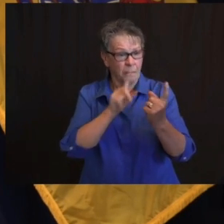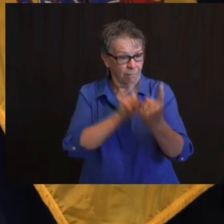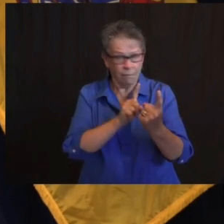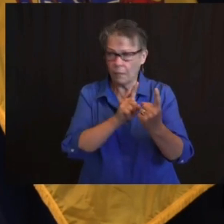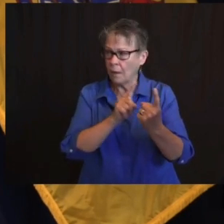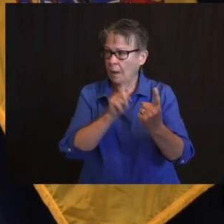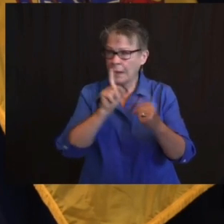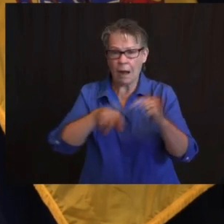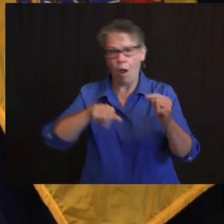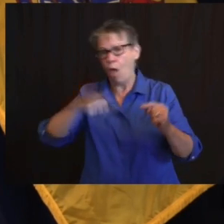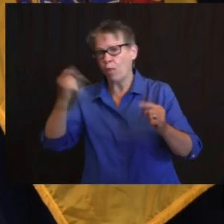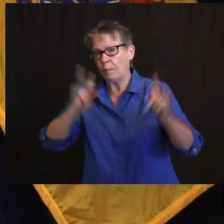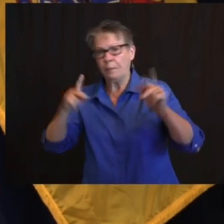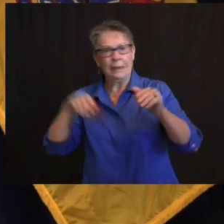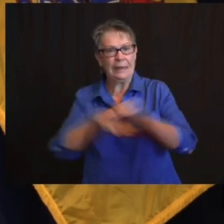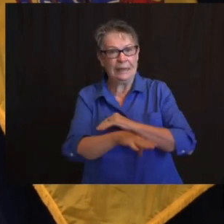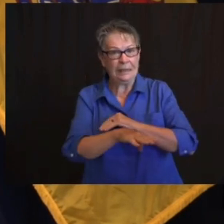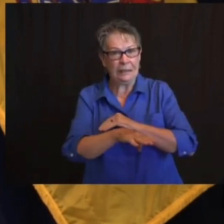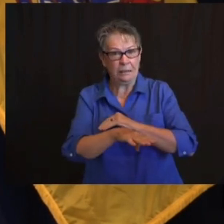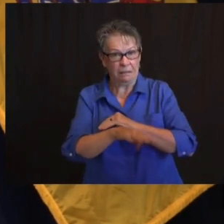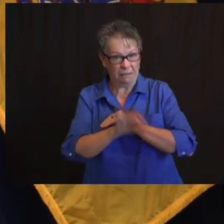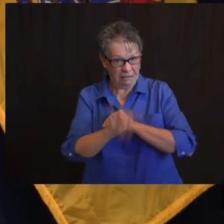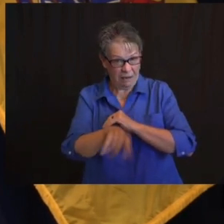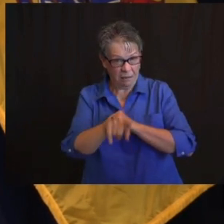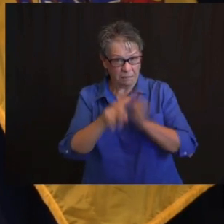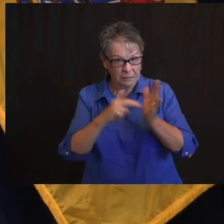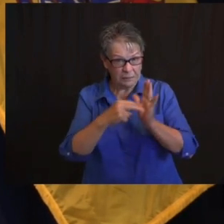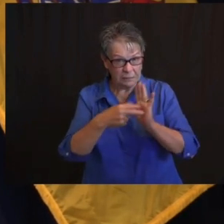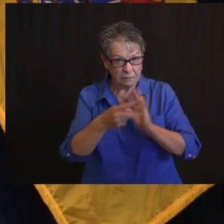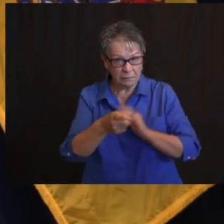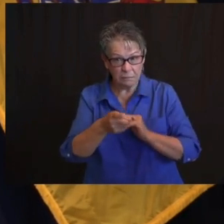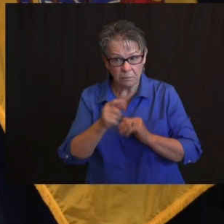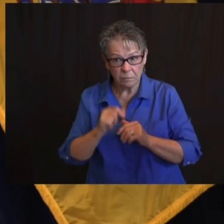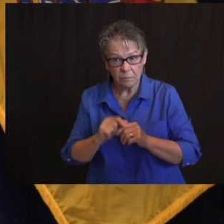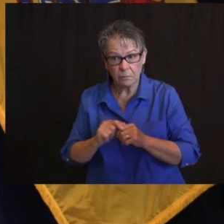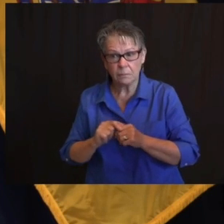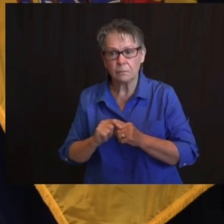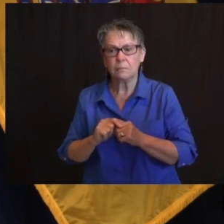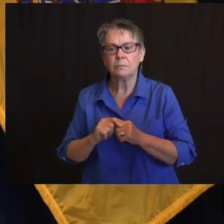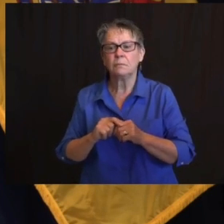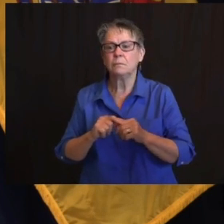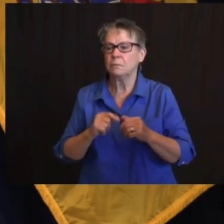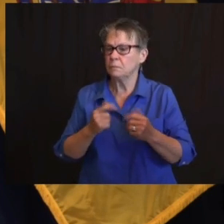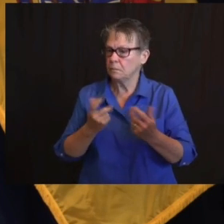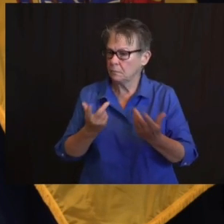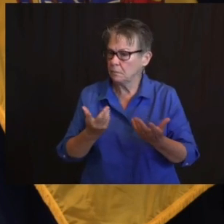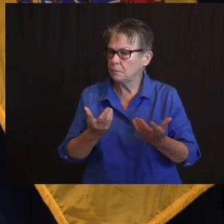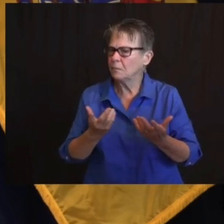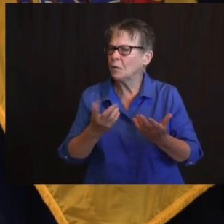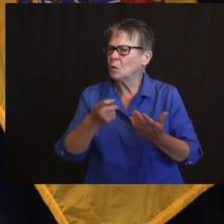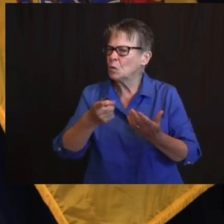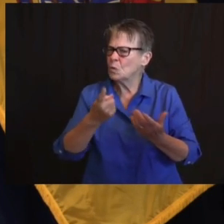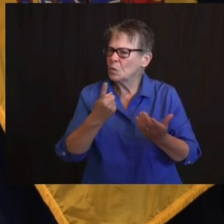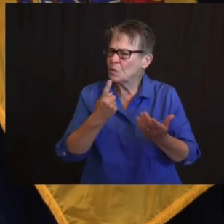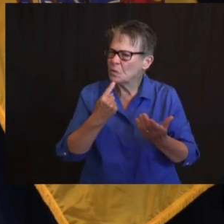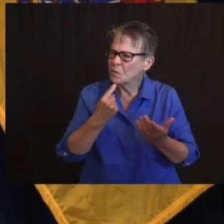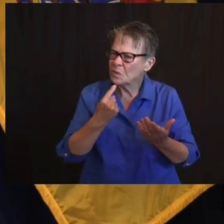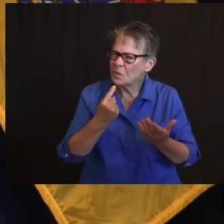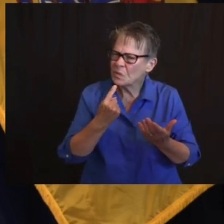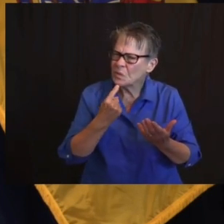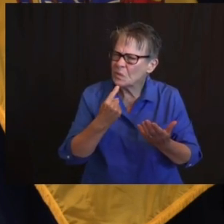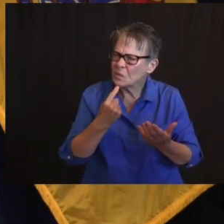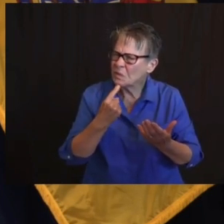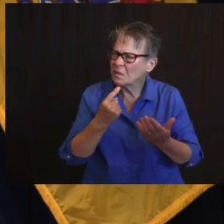it, about when people will actually start getting calls from the Corps. And do you still anticipate